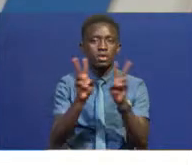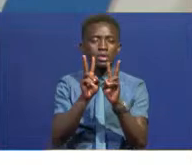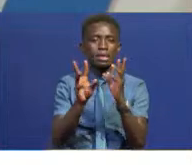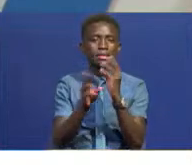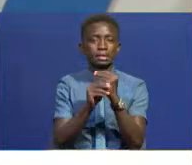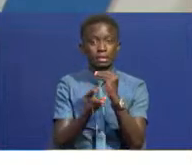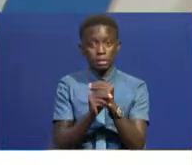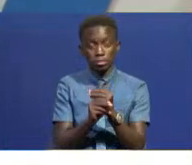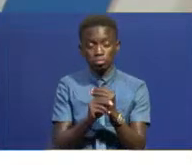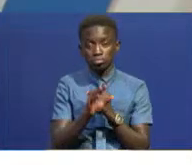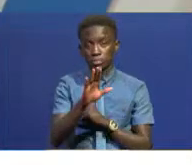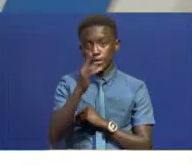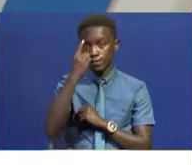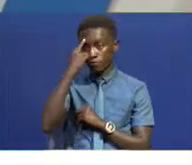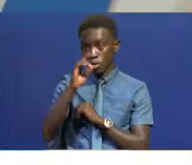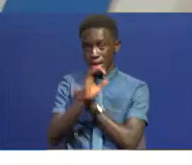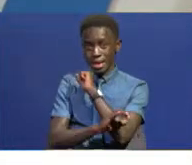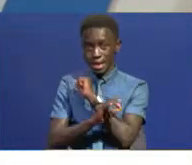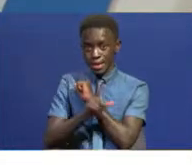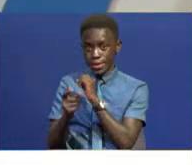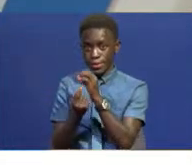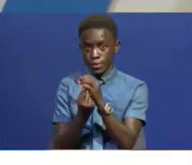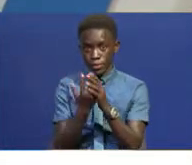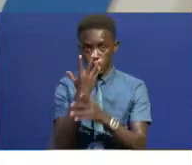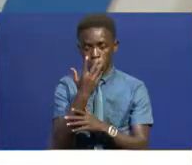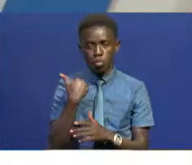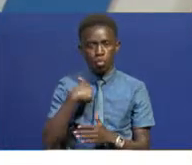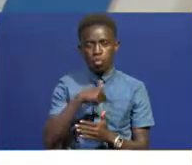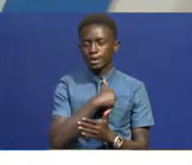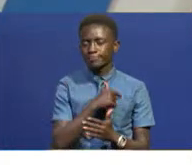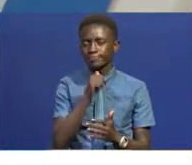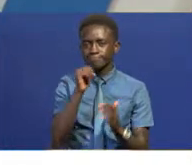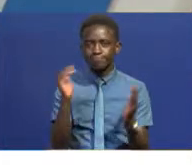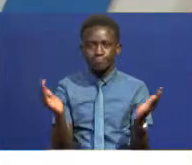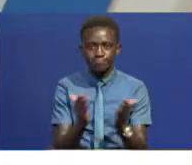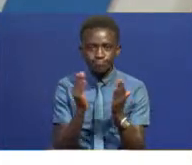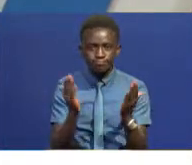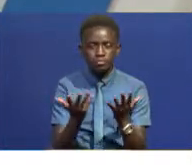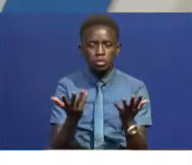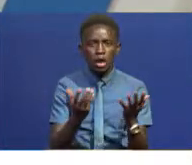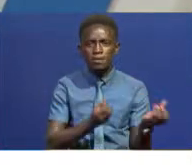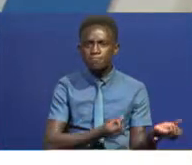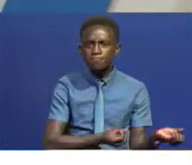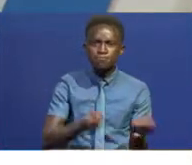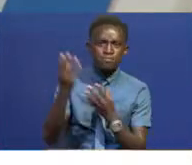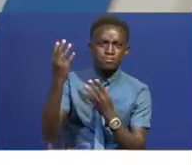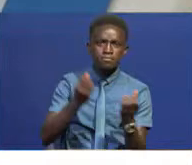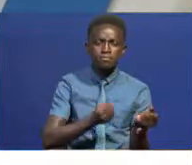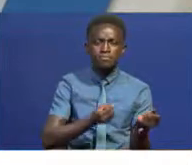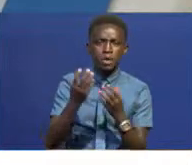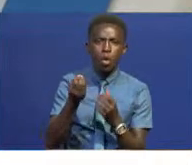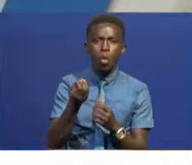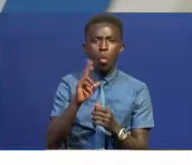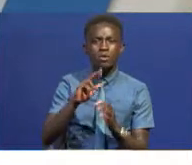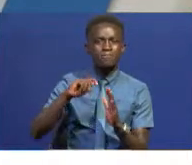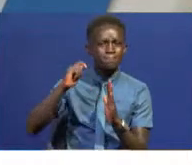country to grow, we are discouraging export of unprocessed minerals.